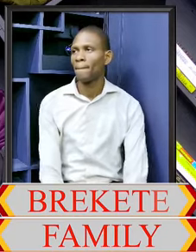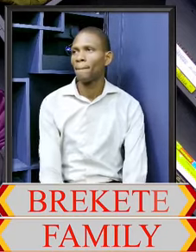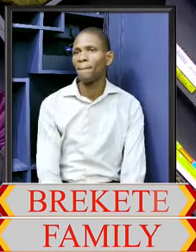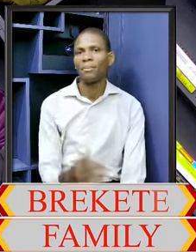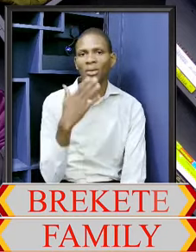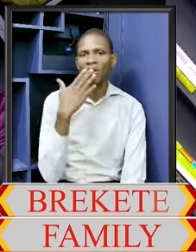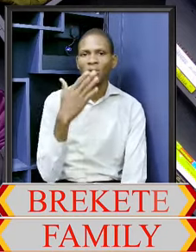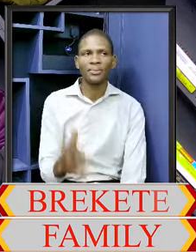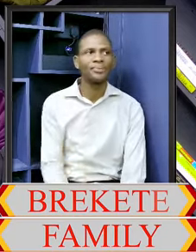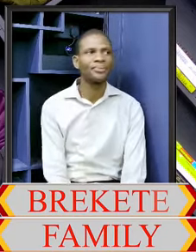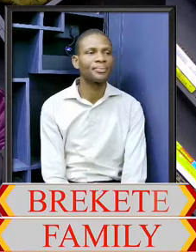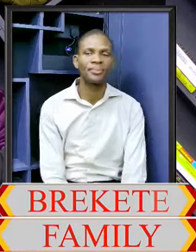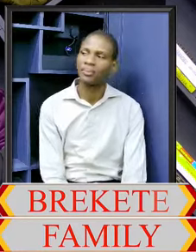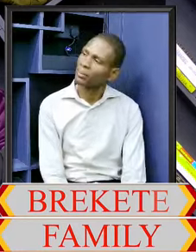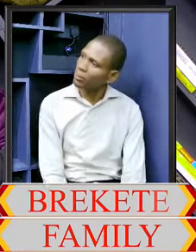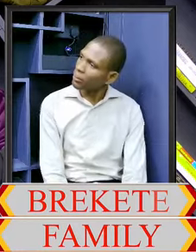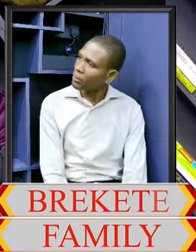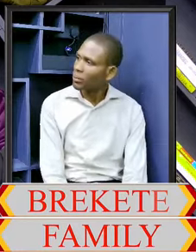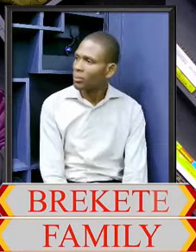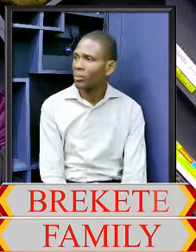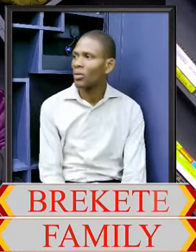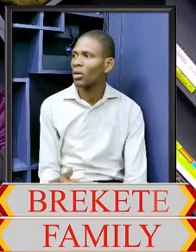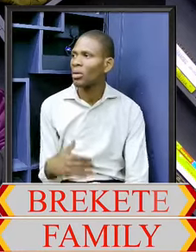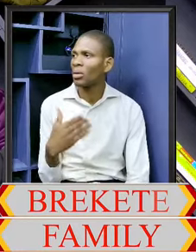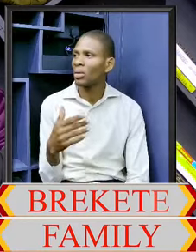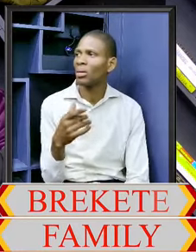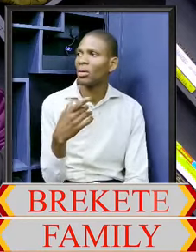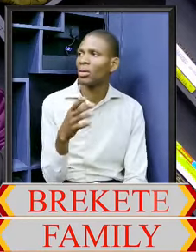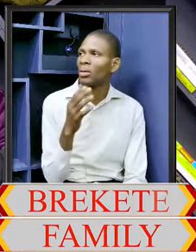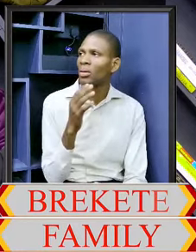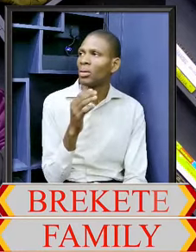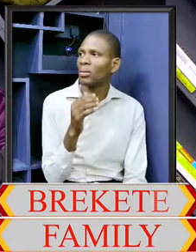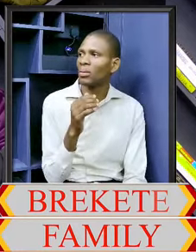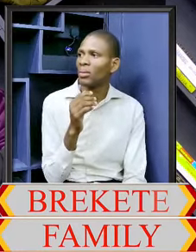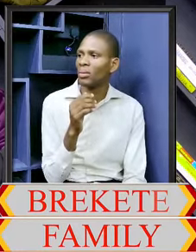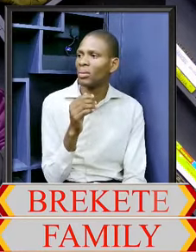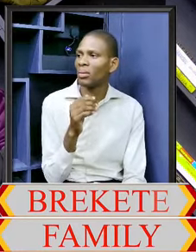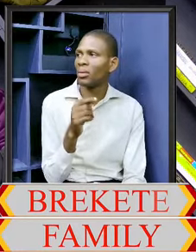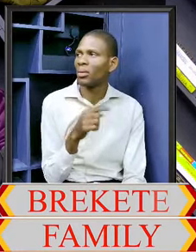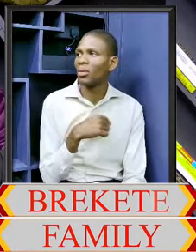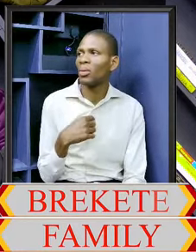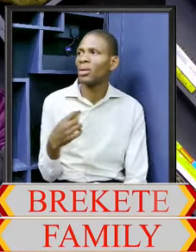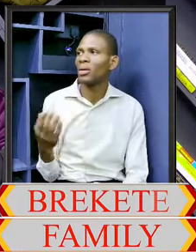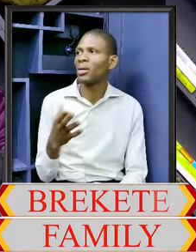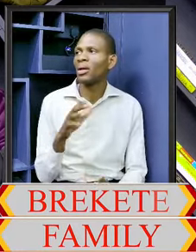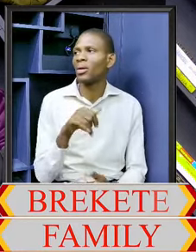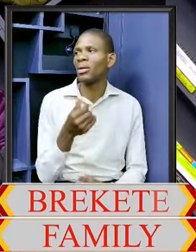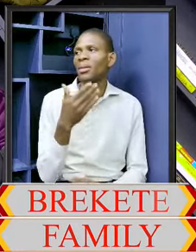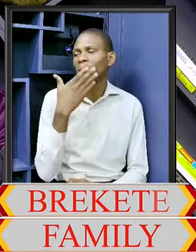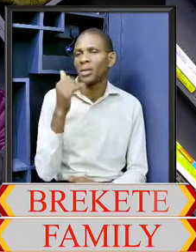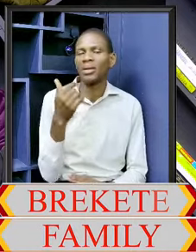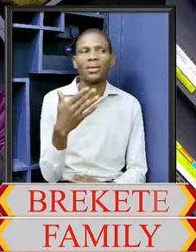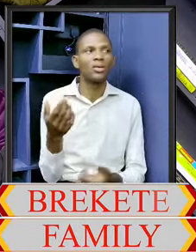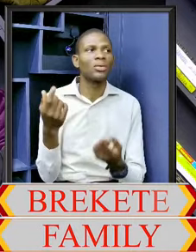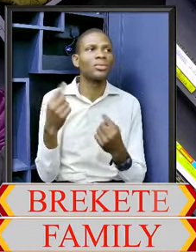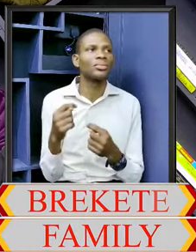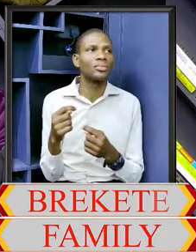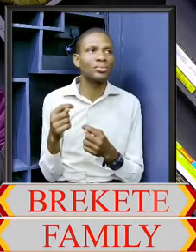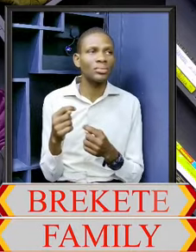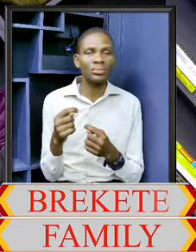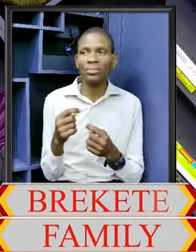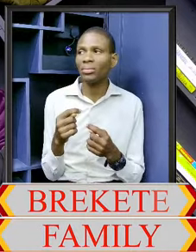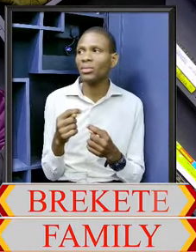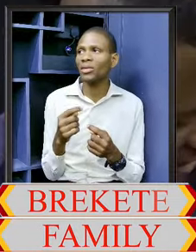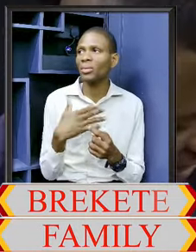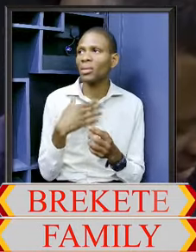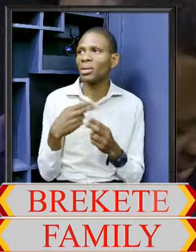Thank you, sir. Thank you. Make we hear from next hub. Good morning, because I never finish. Yes, sir. We carry another better thing come again. Oh yeah, tell us, yes,